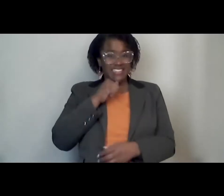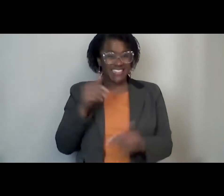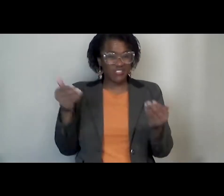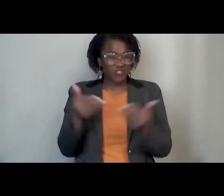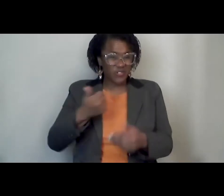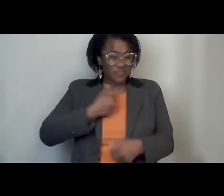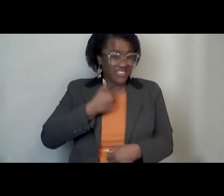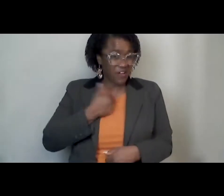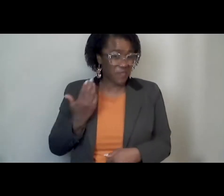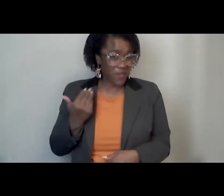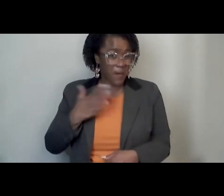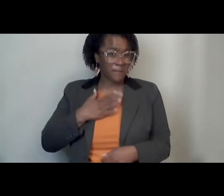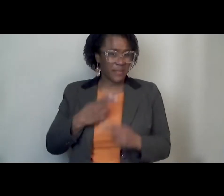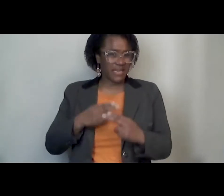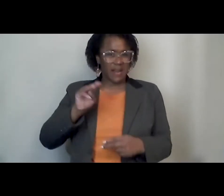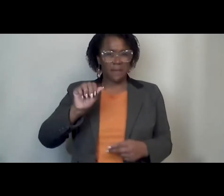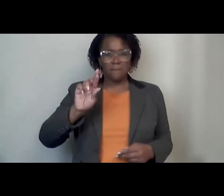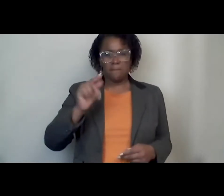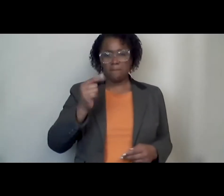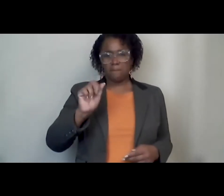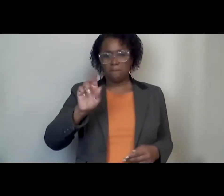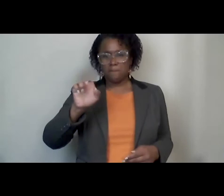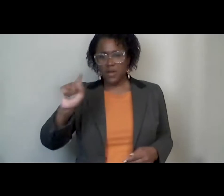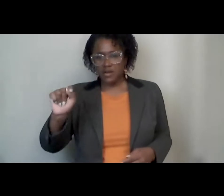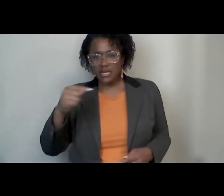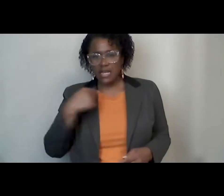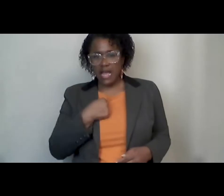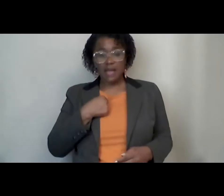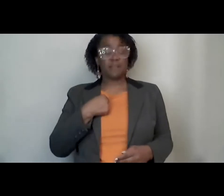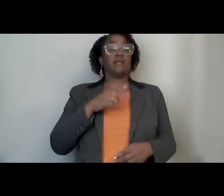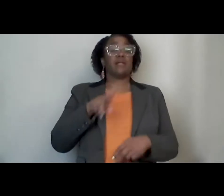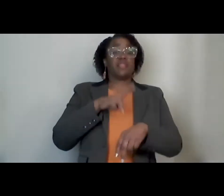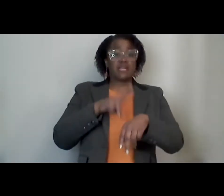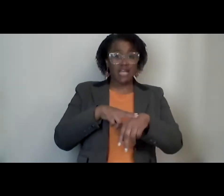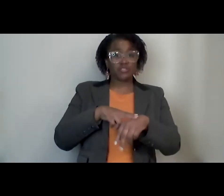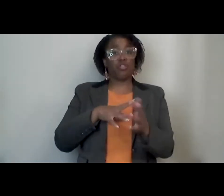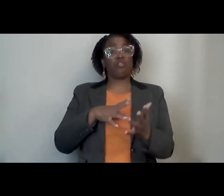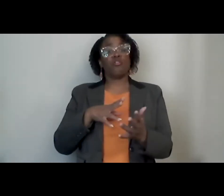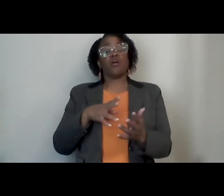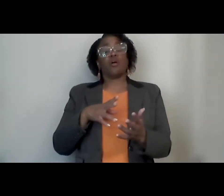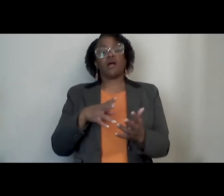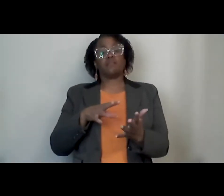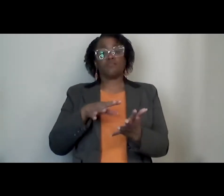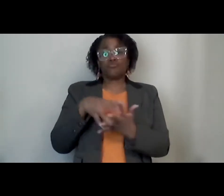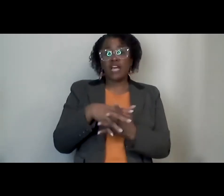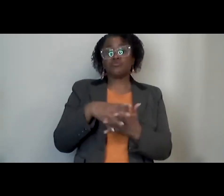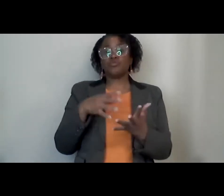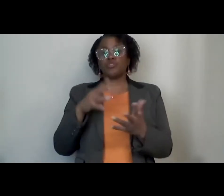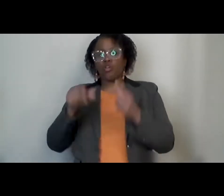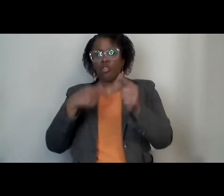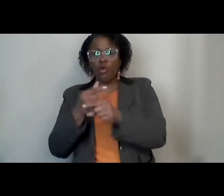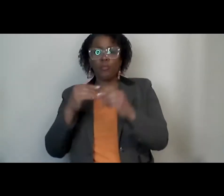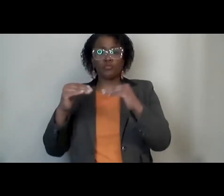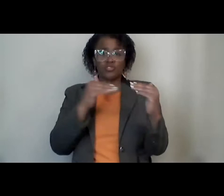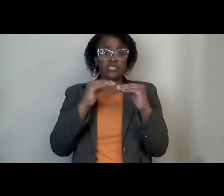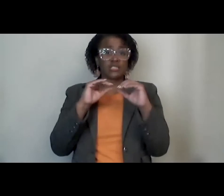earlier, but my name is Margaret Quatson, and I'm the Green New Deal National or Grassroots Global Justice. And I say this in part